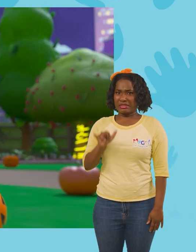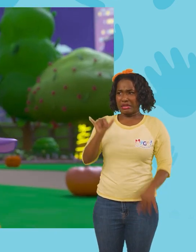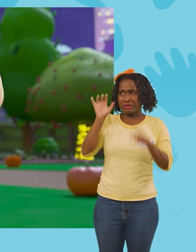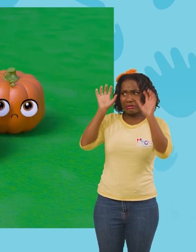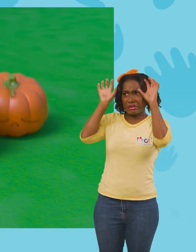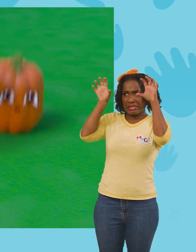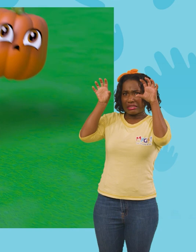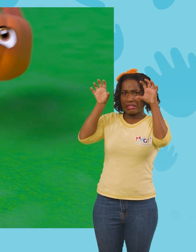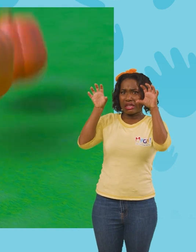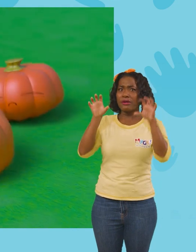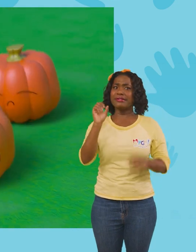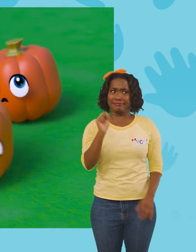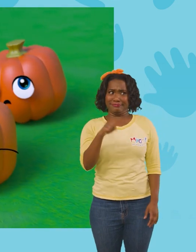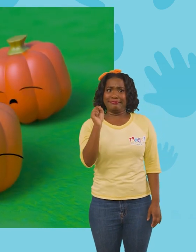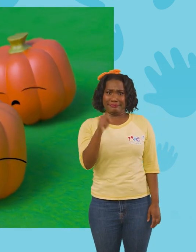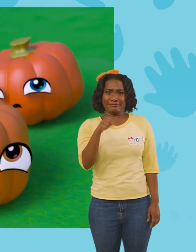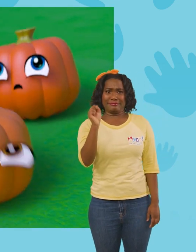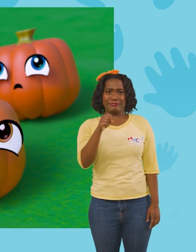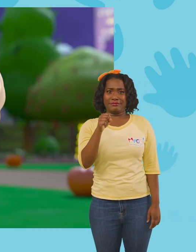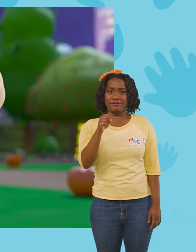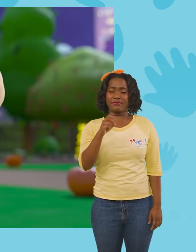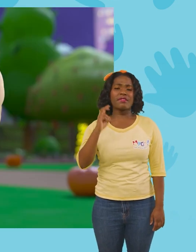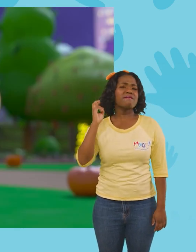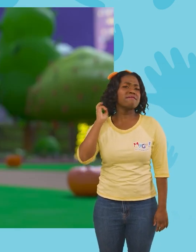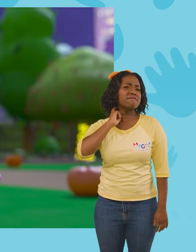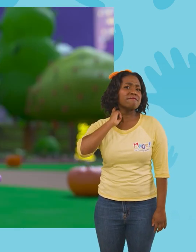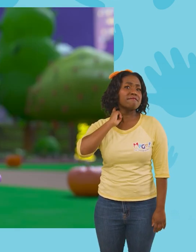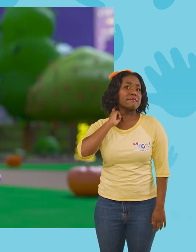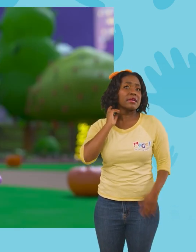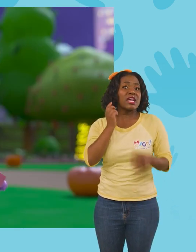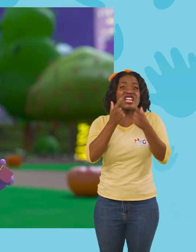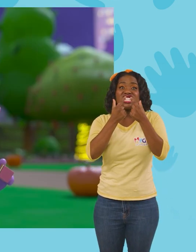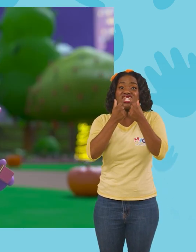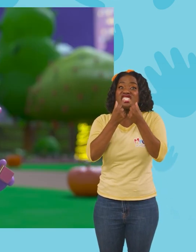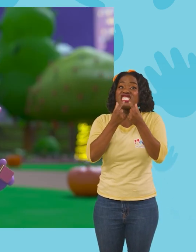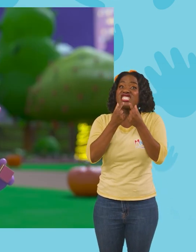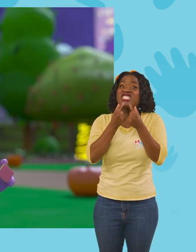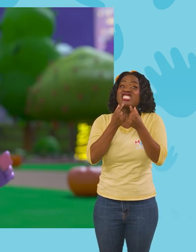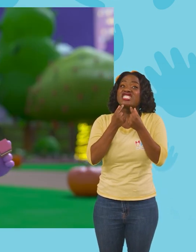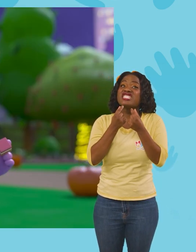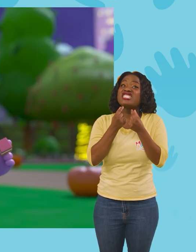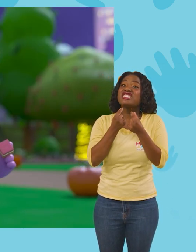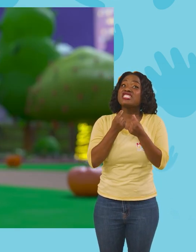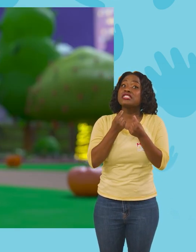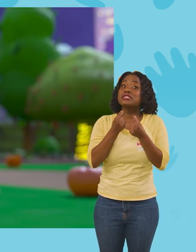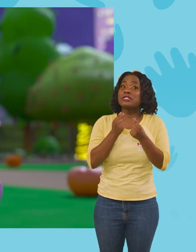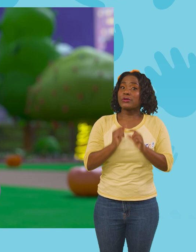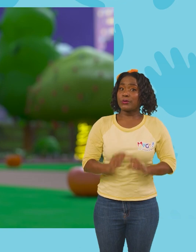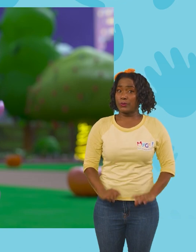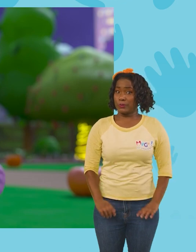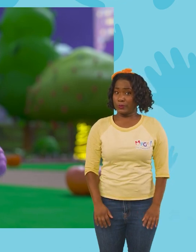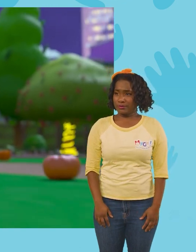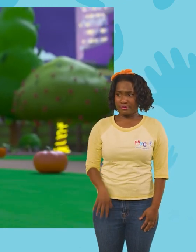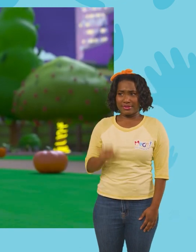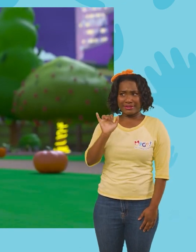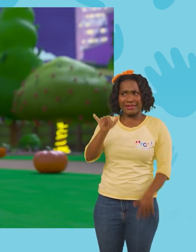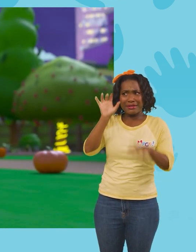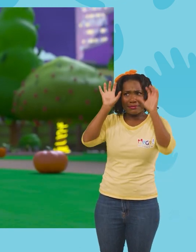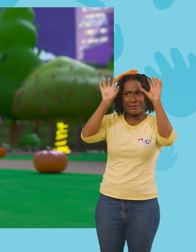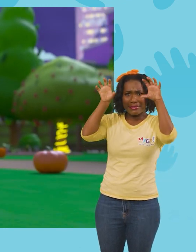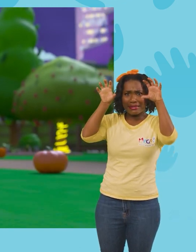a monster? Yes, yes, yes! A vampire with sharp teeth. Is